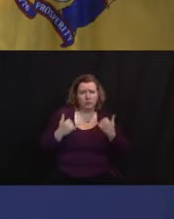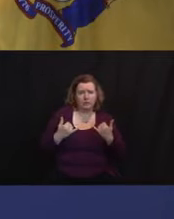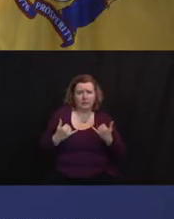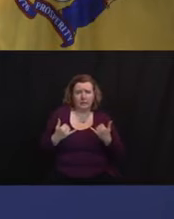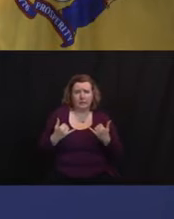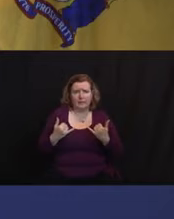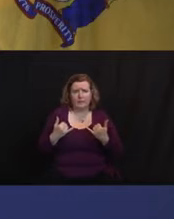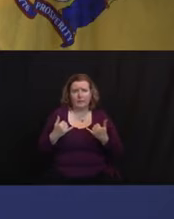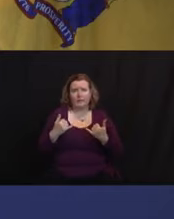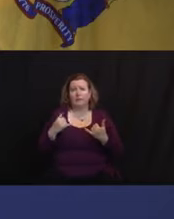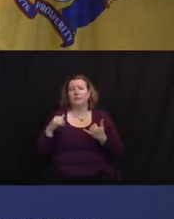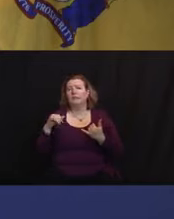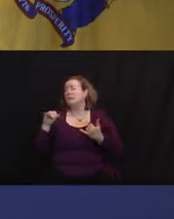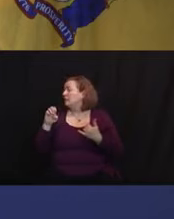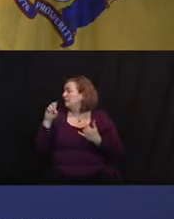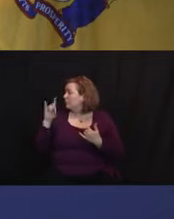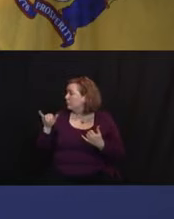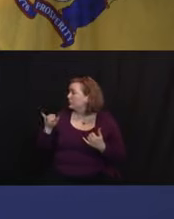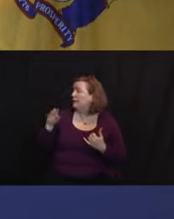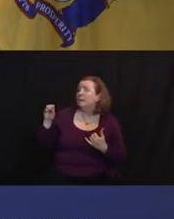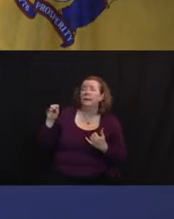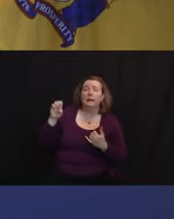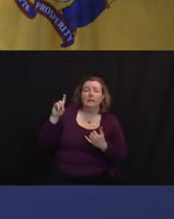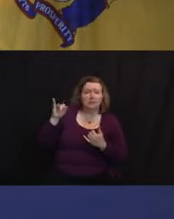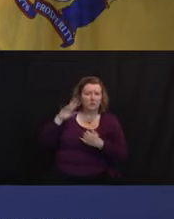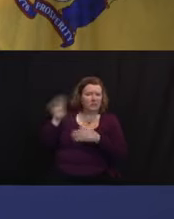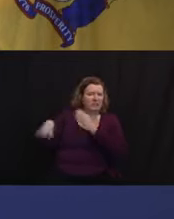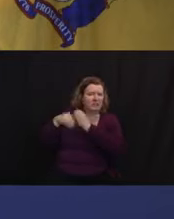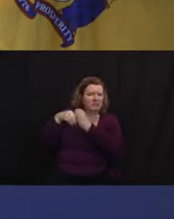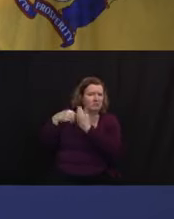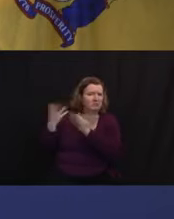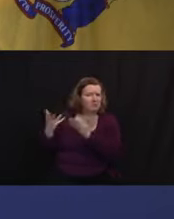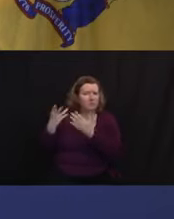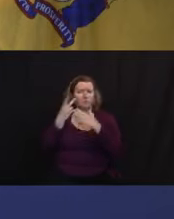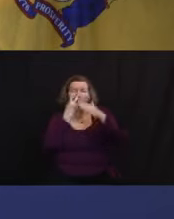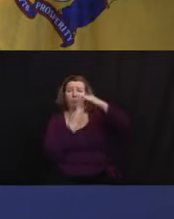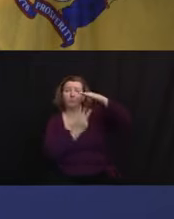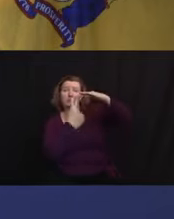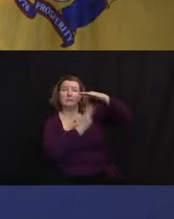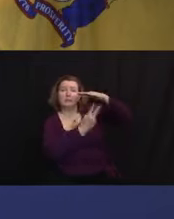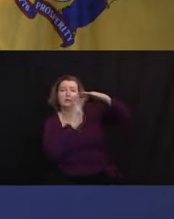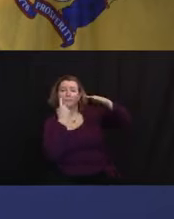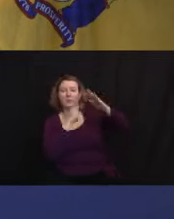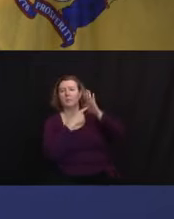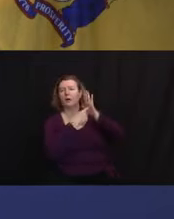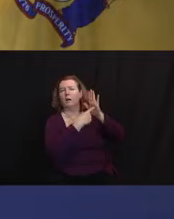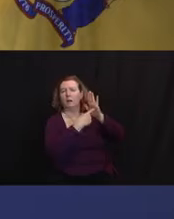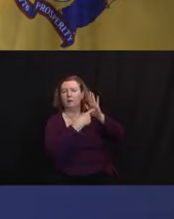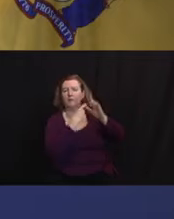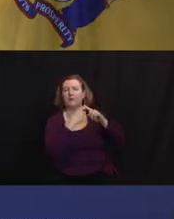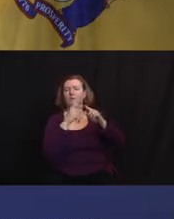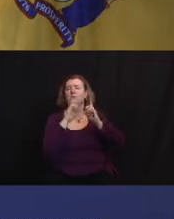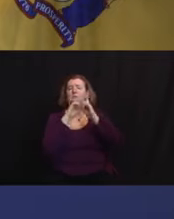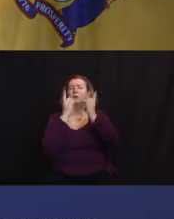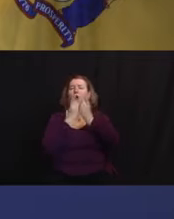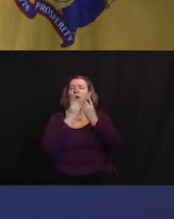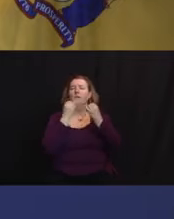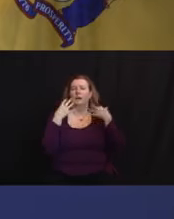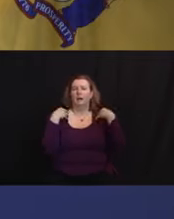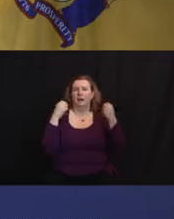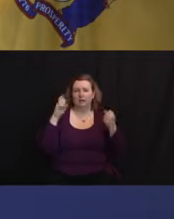their remarks, discussing the latest modeling from the Department of Health that is helping to guide our